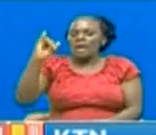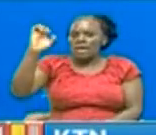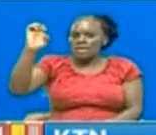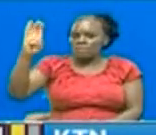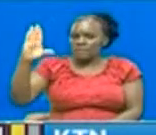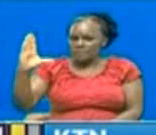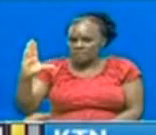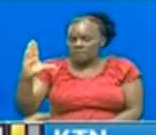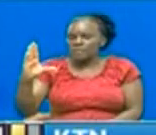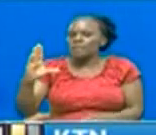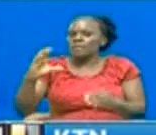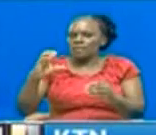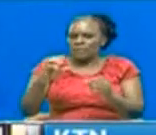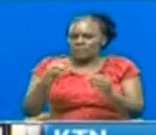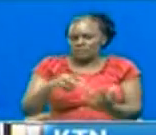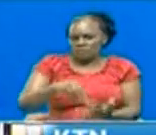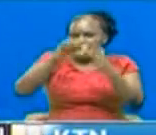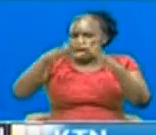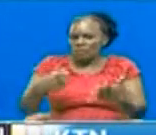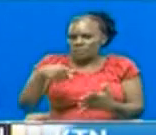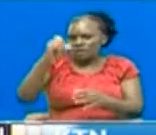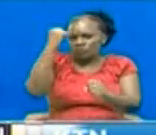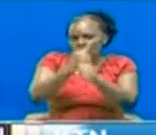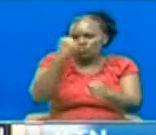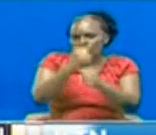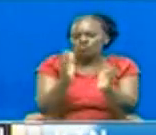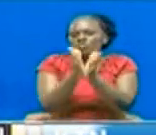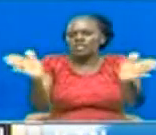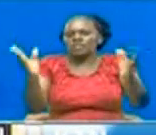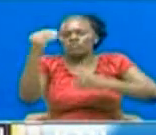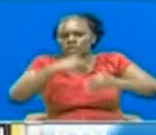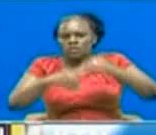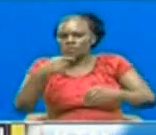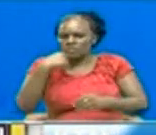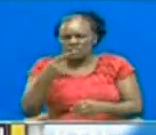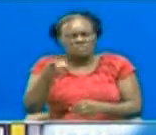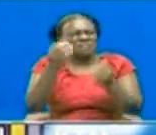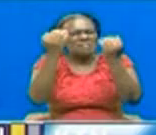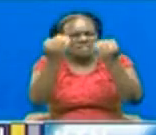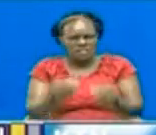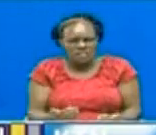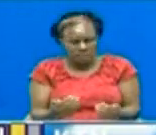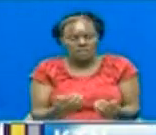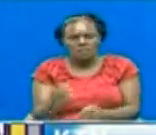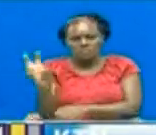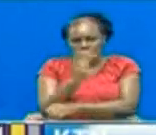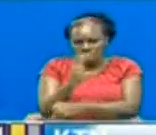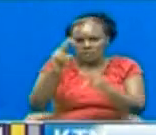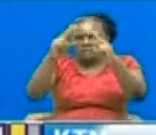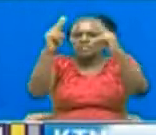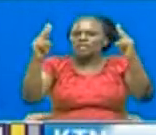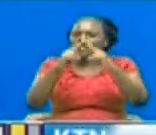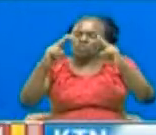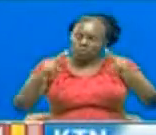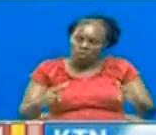credibility, especially considering the manner in which it carried out the general election. And he said that there's a need for an oversight international